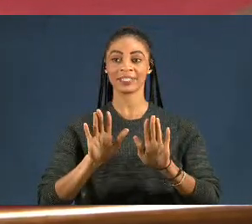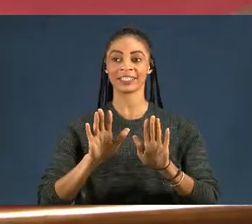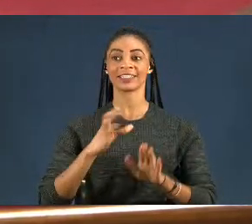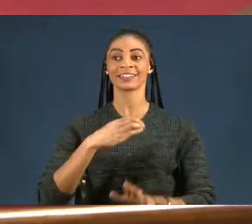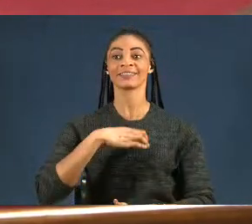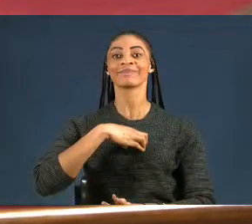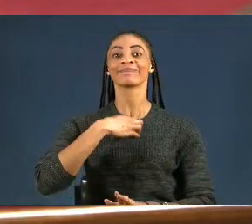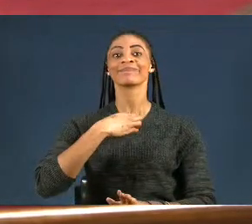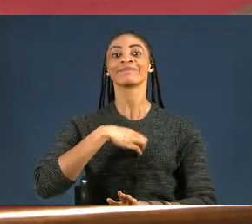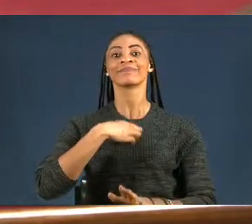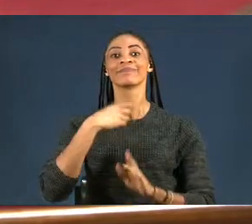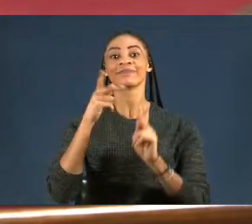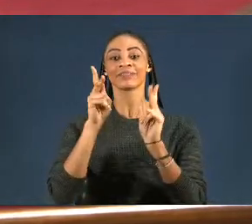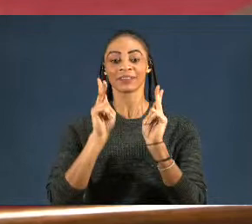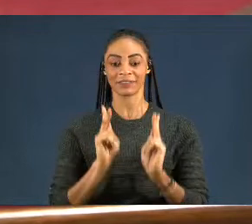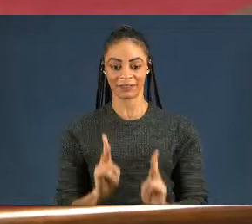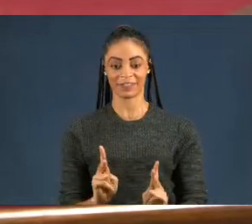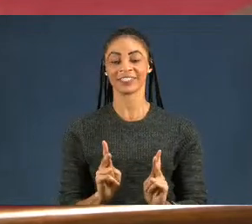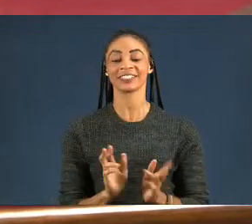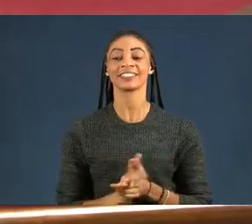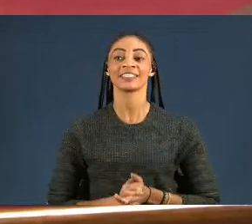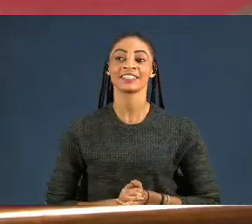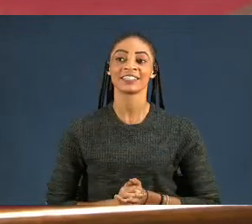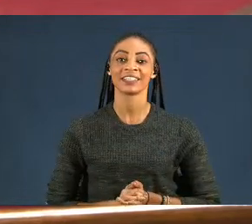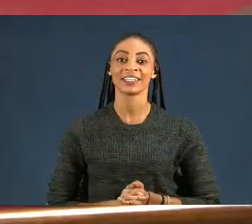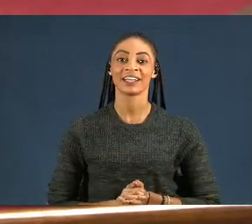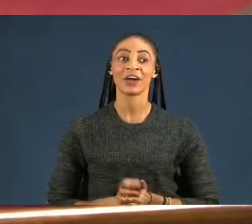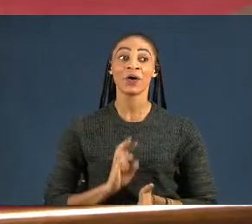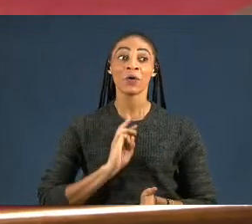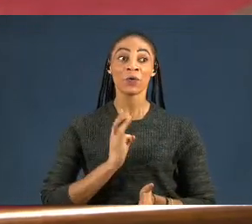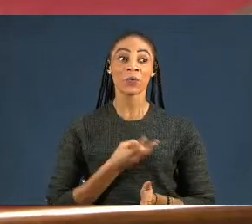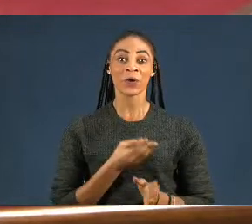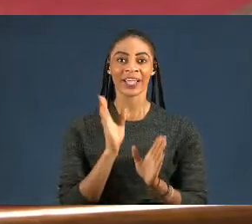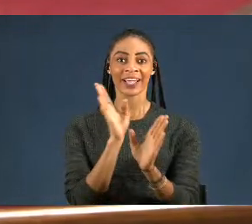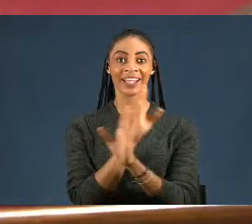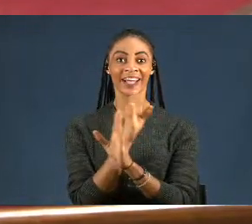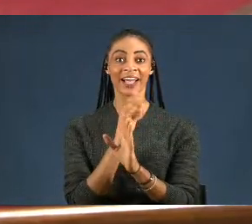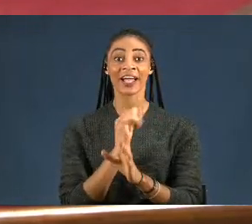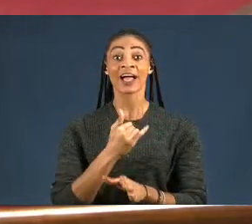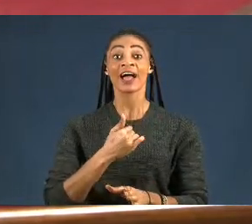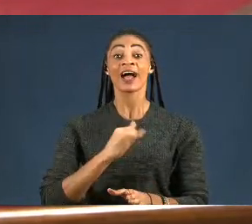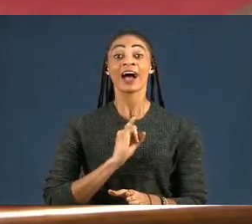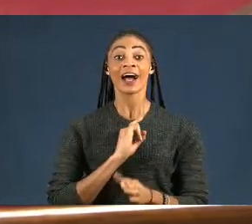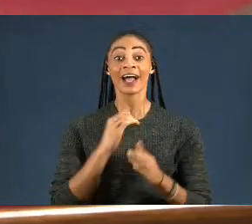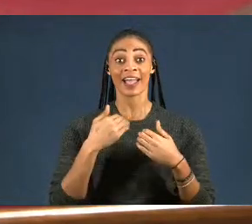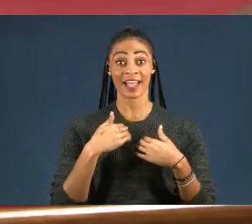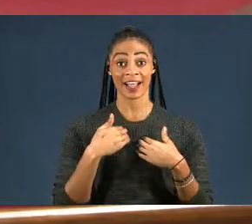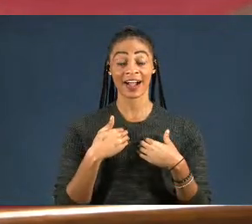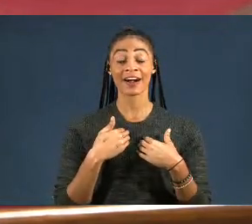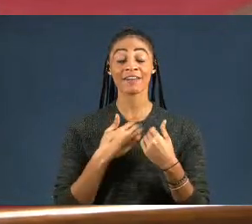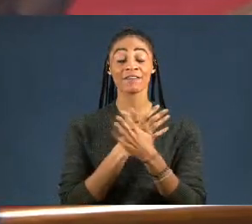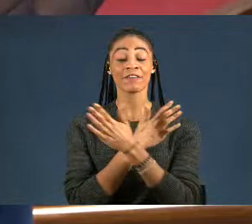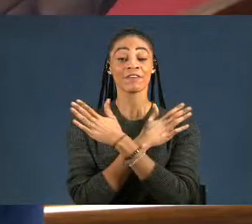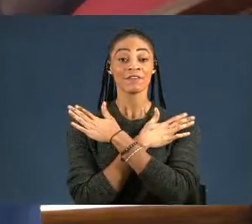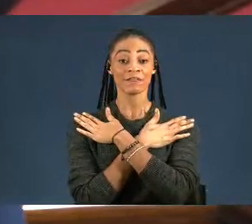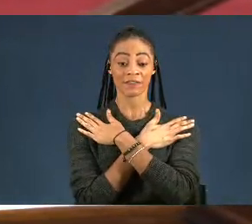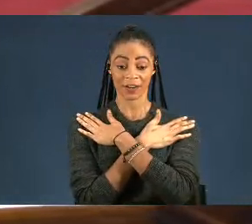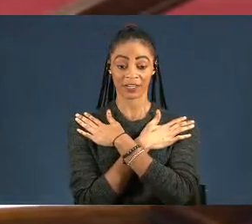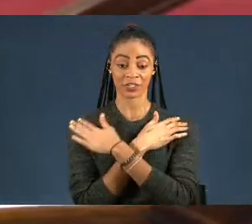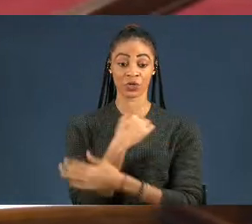It's as if those important guests, where are they? They haven't come. We put them for, I have friends who kept